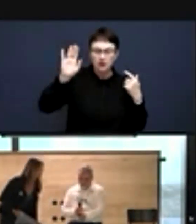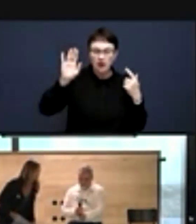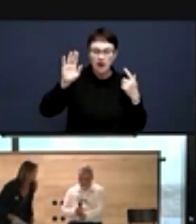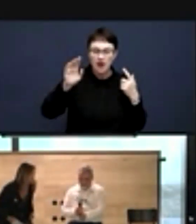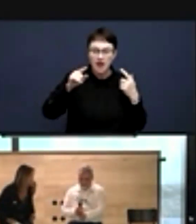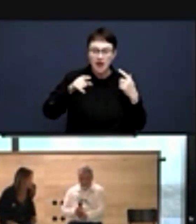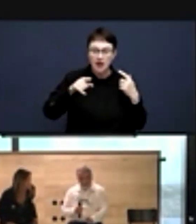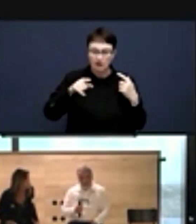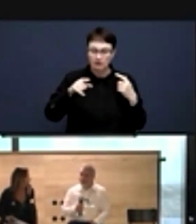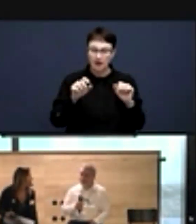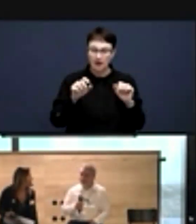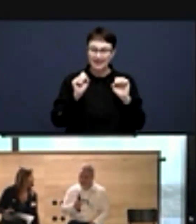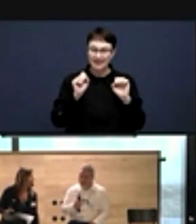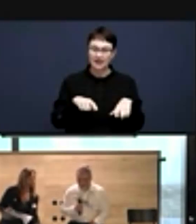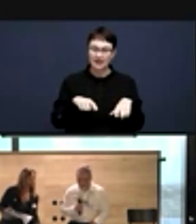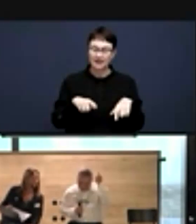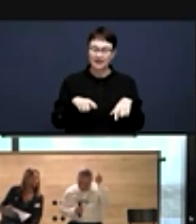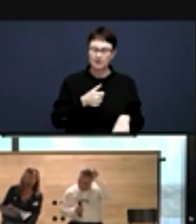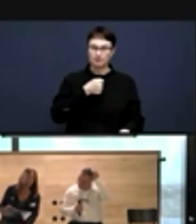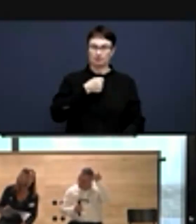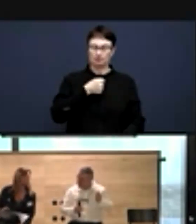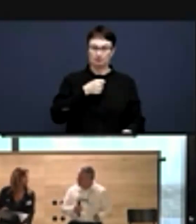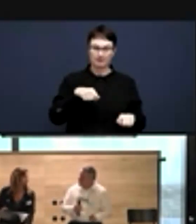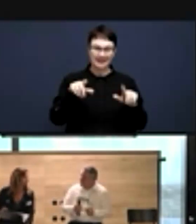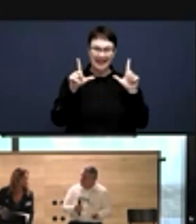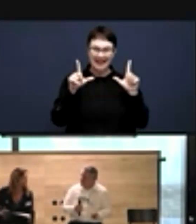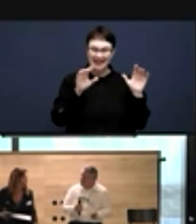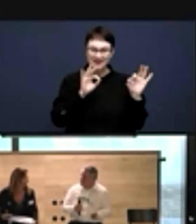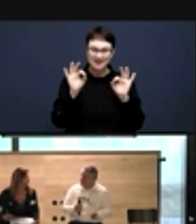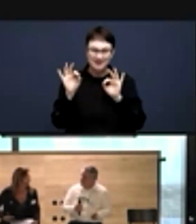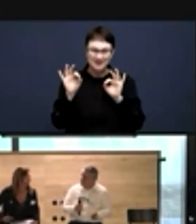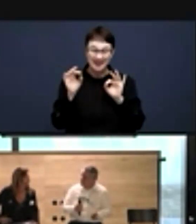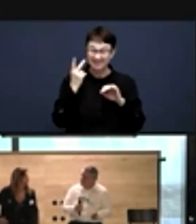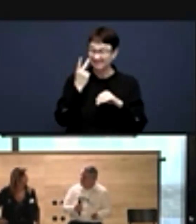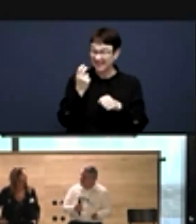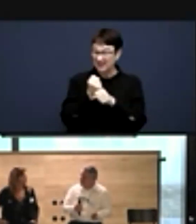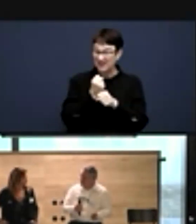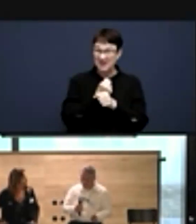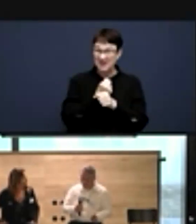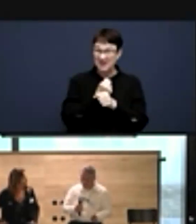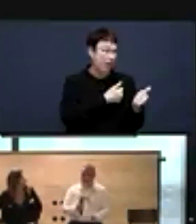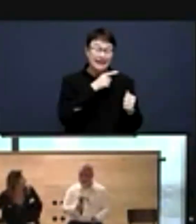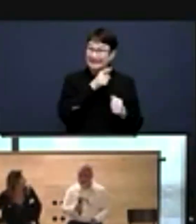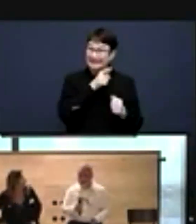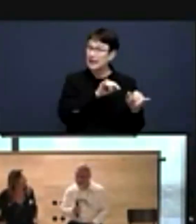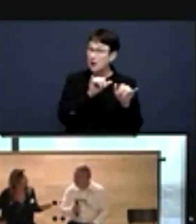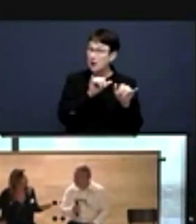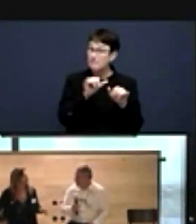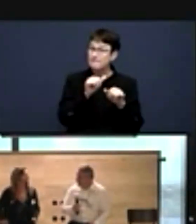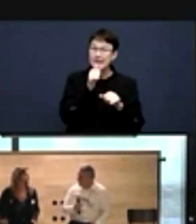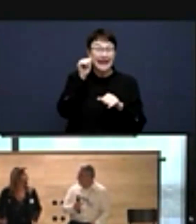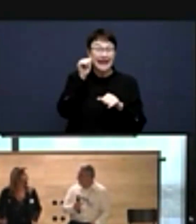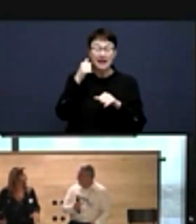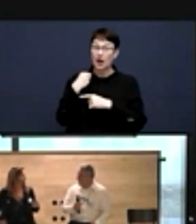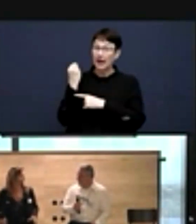magically turn into your first. Wow. Sometimes it just works. Yeah. This is the one I sent you yesterday. This is the one you sent me yesterday before your